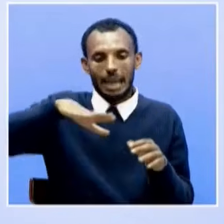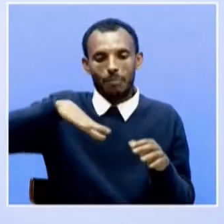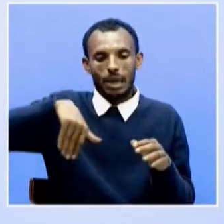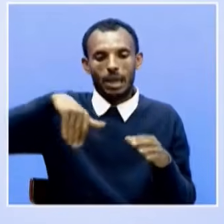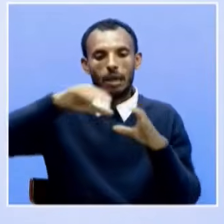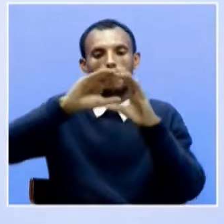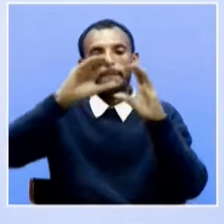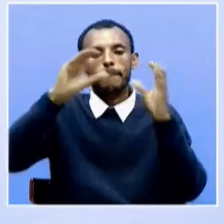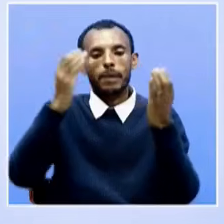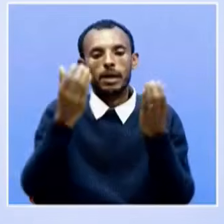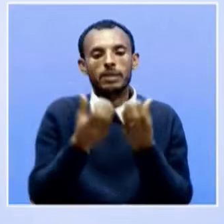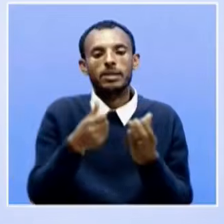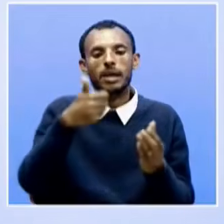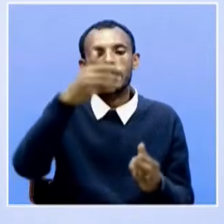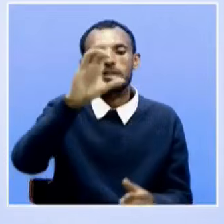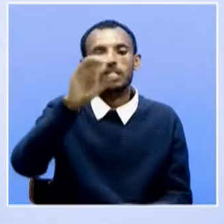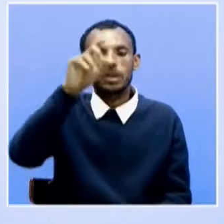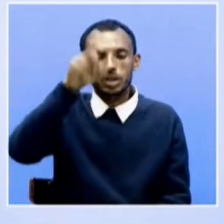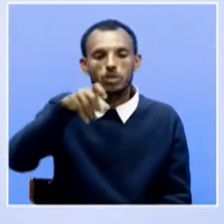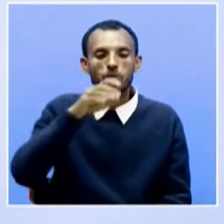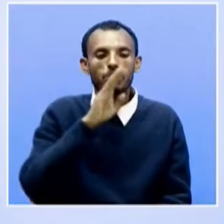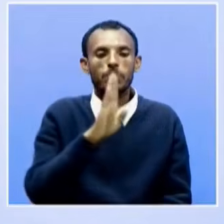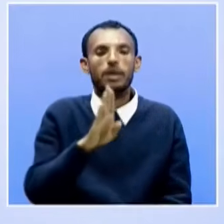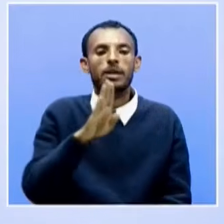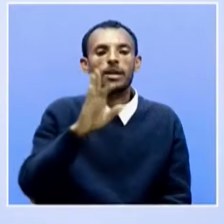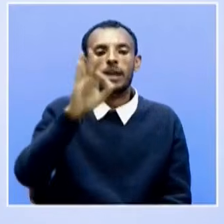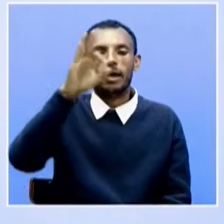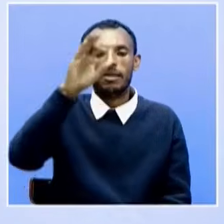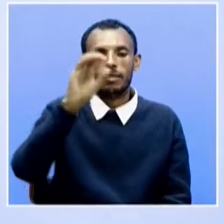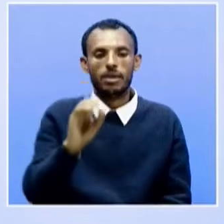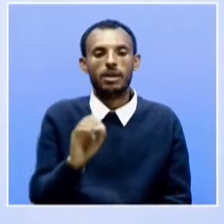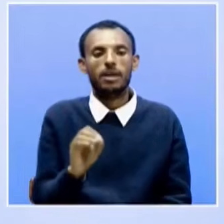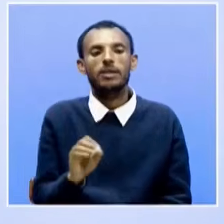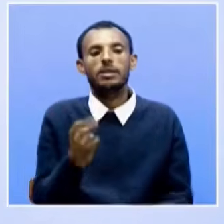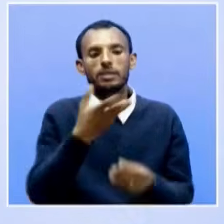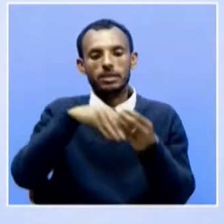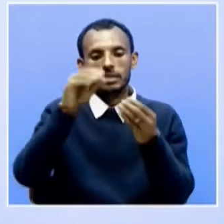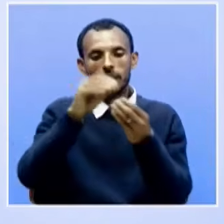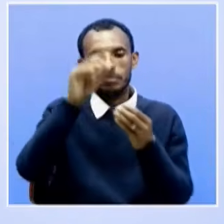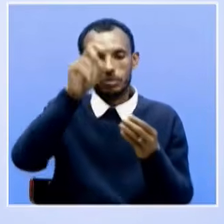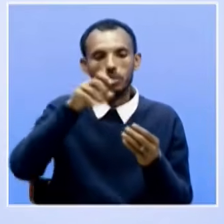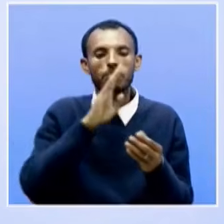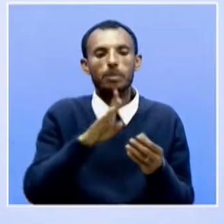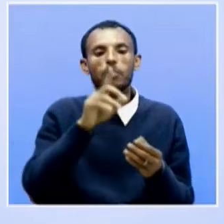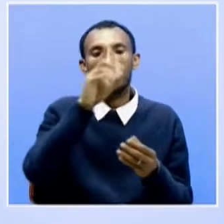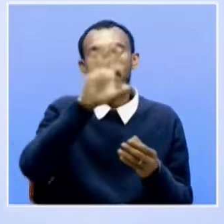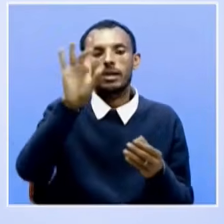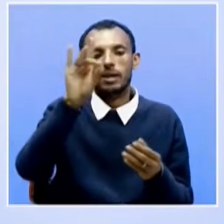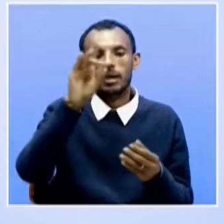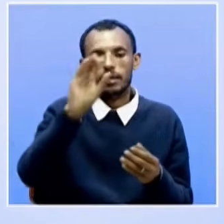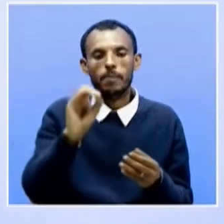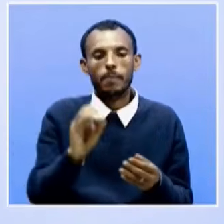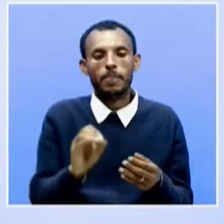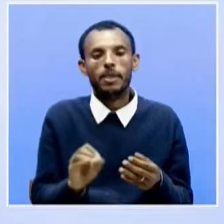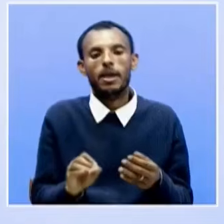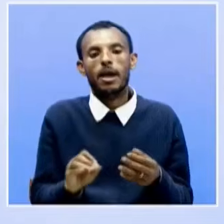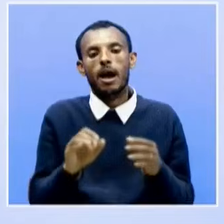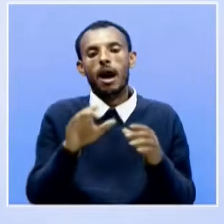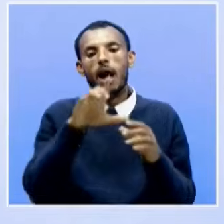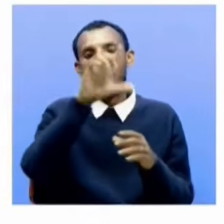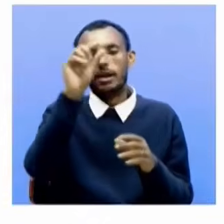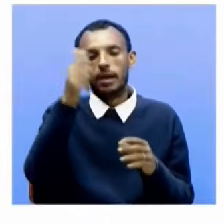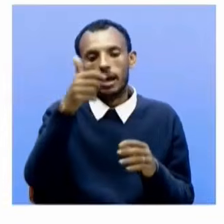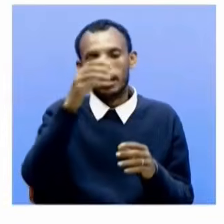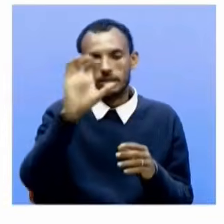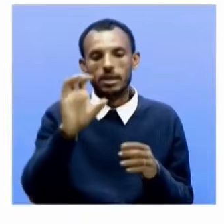part, AC, should be 90 degree because the sum should be 180 degree. So the whole this arc AC